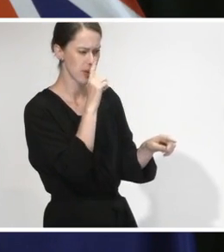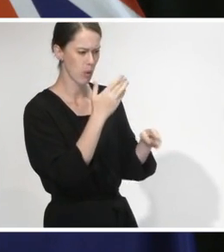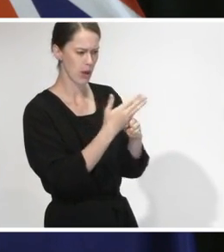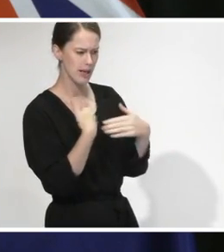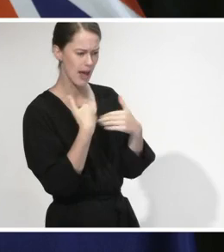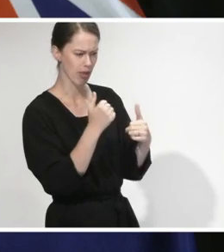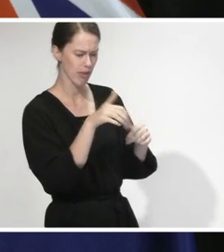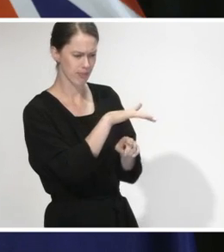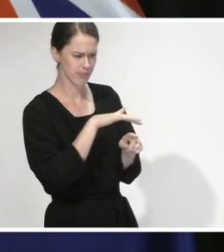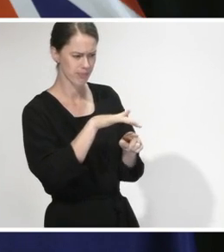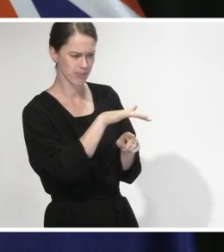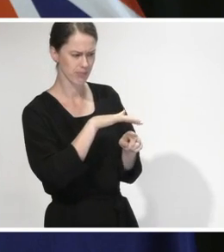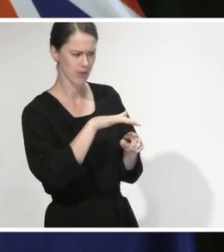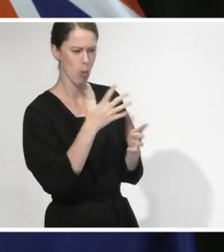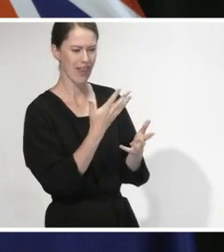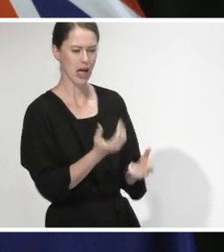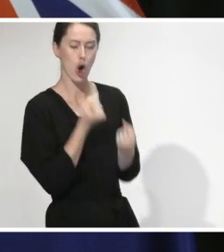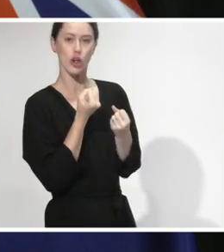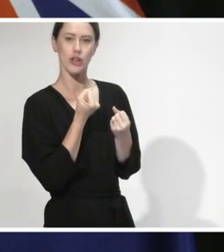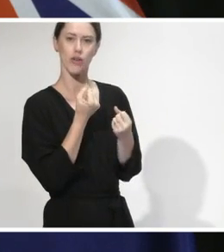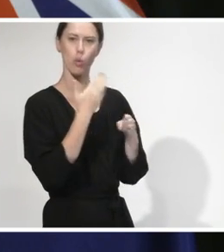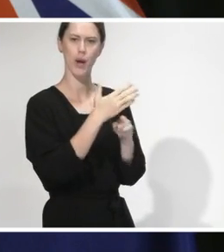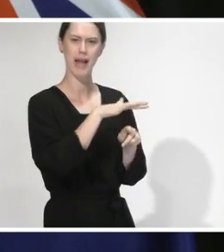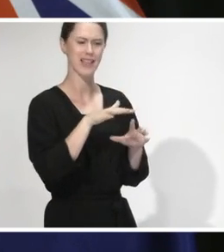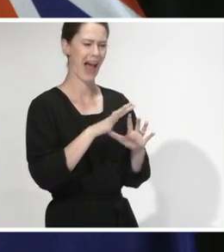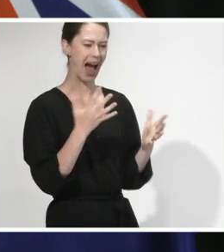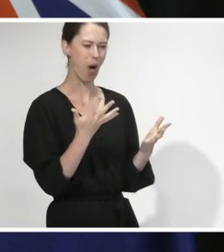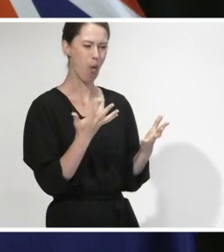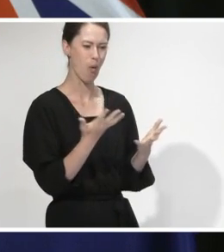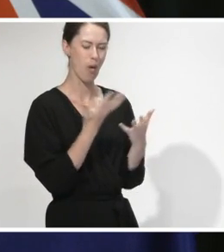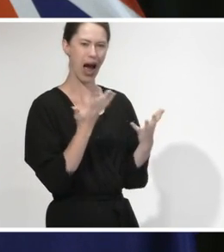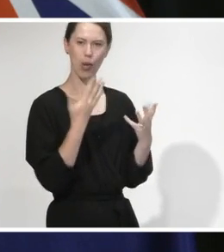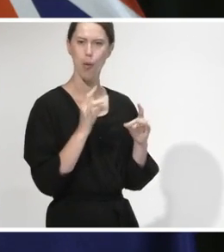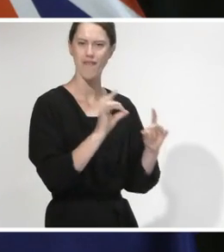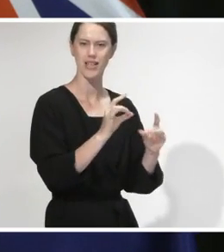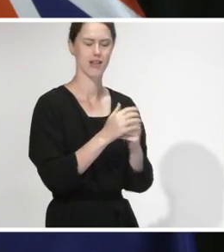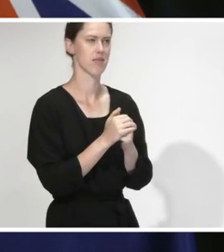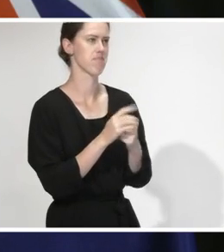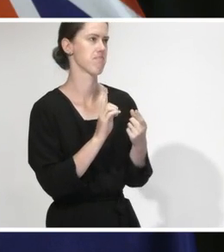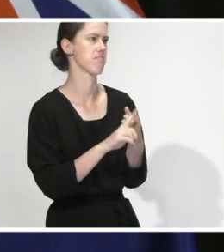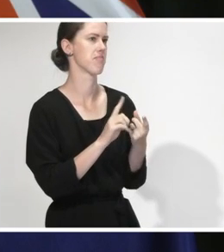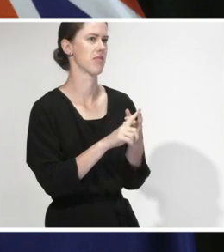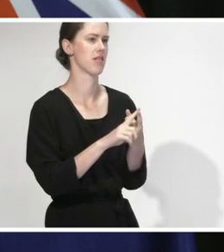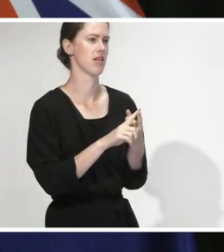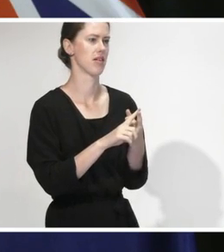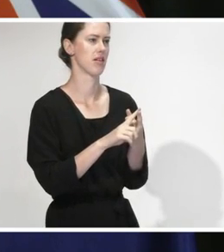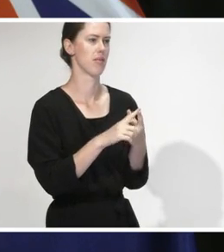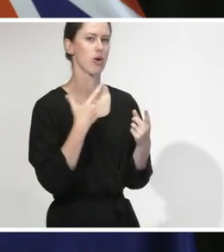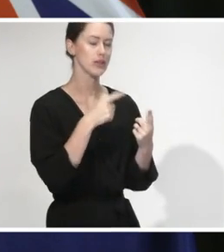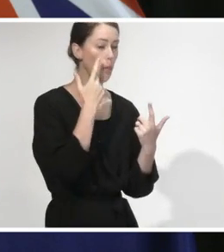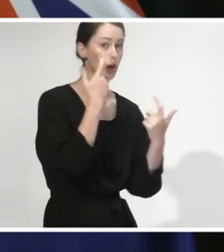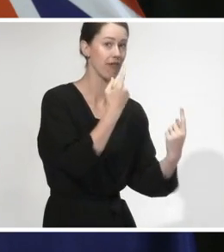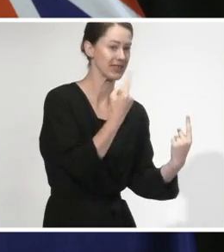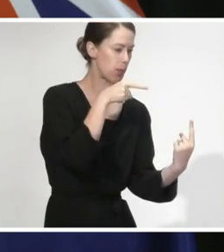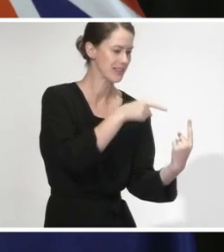have happened in the workplace. How was it that they were infected? So was that through their being part of caring for